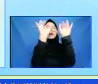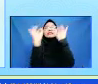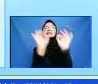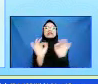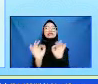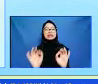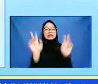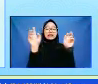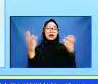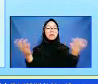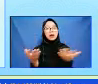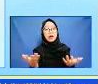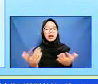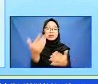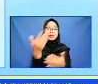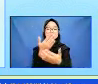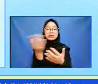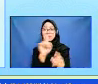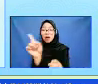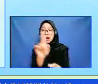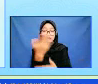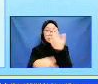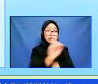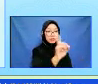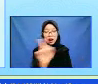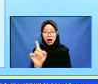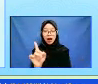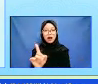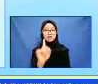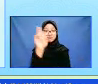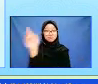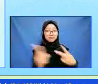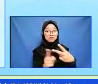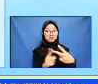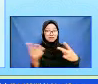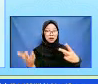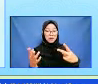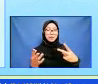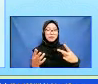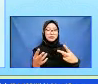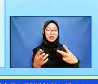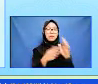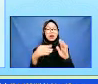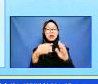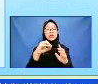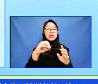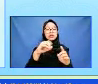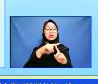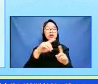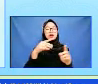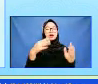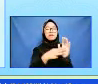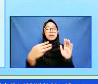second, methods or ways to assess a characteristic of their vulnerabilities and